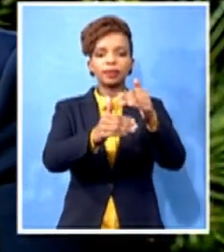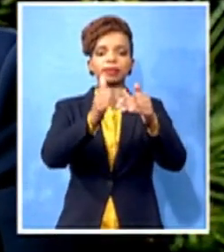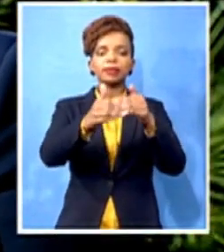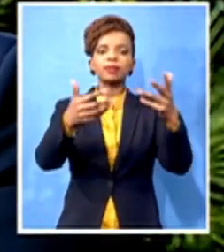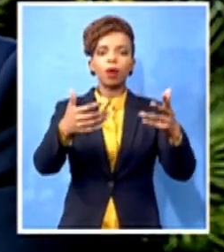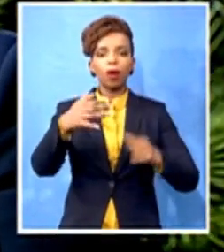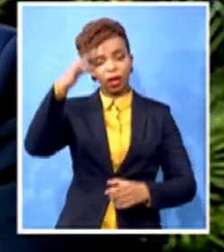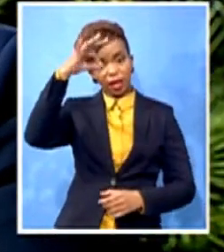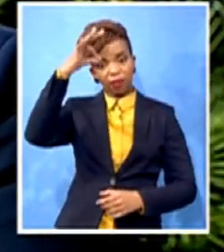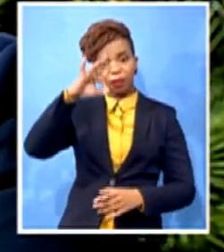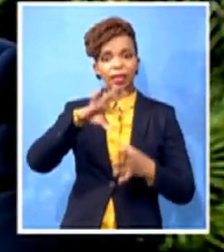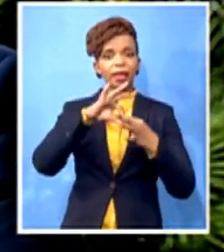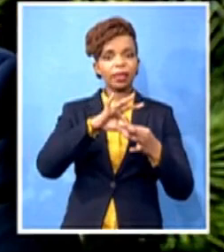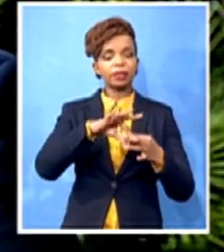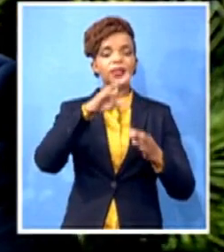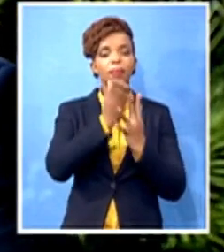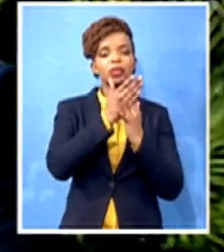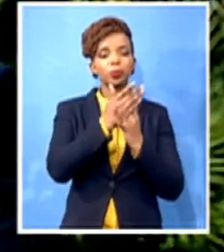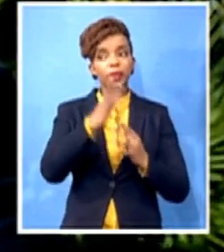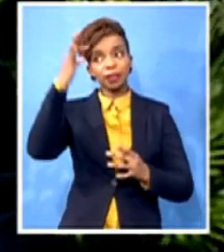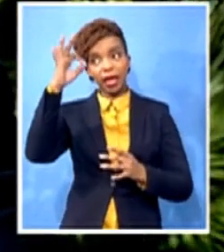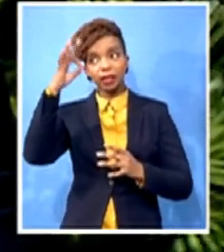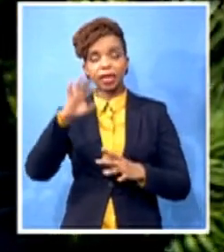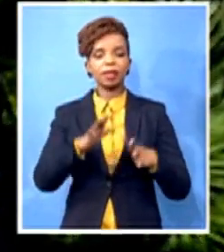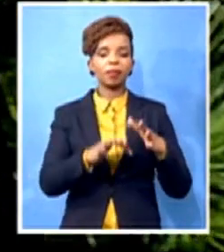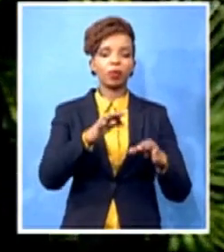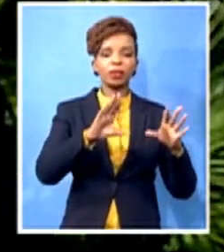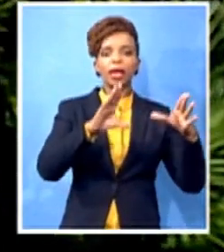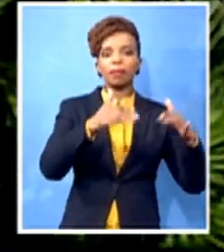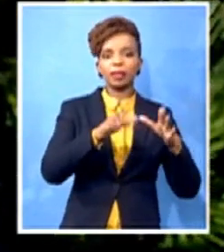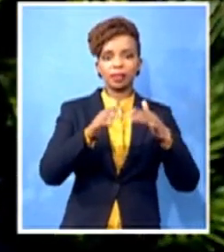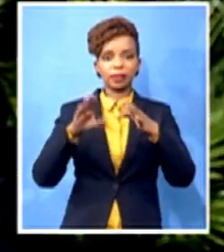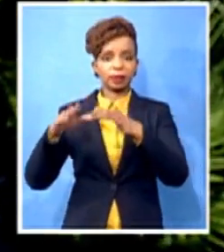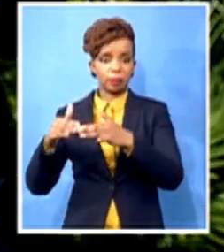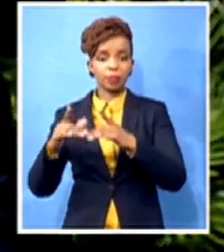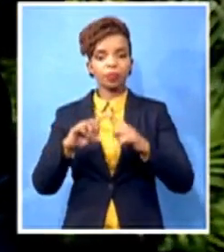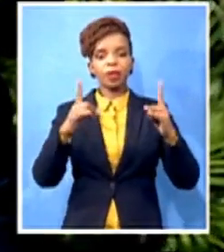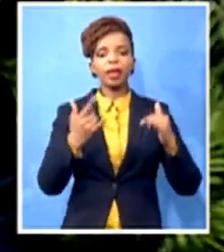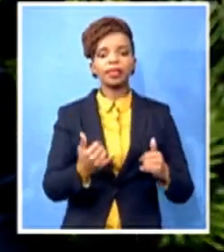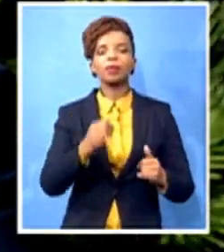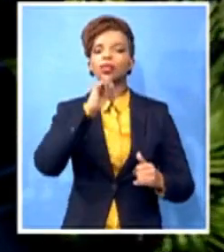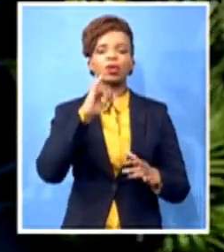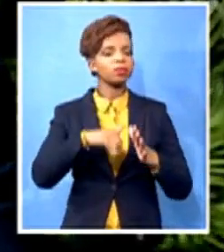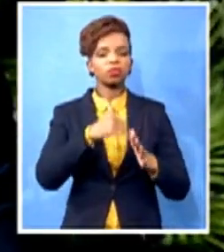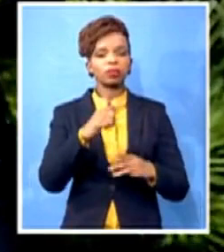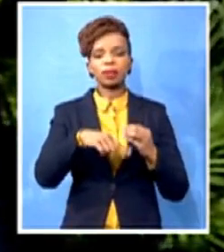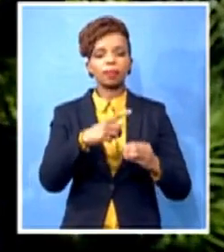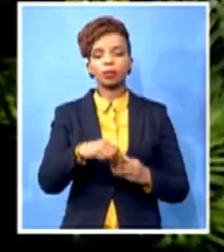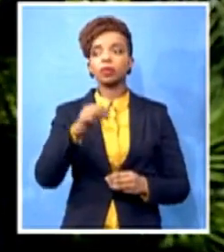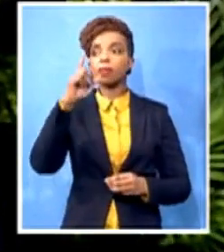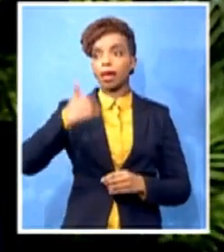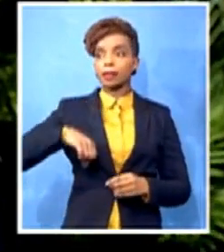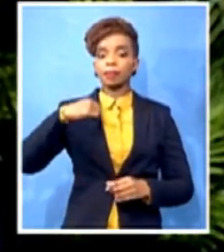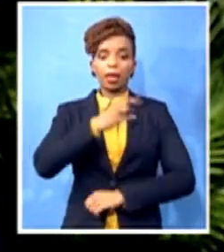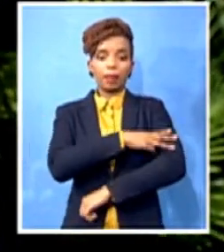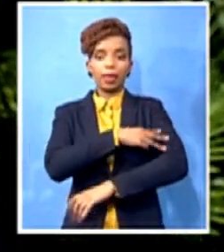So you are going to have chaotic things, not just about the appointment of the municipal manager, but about a lot